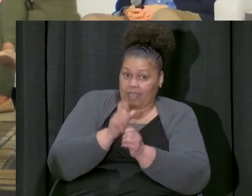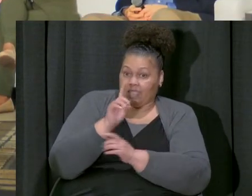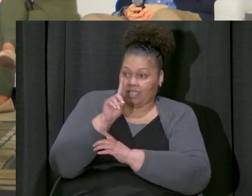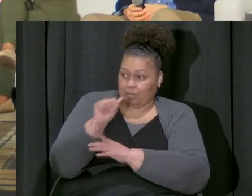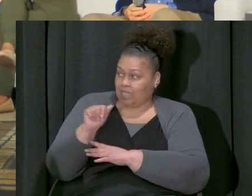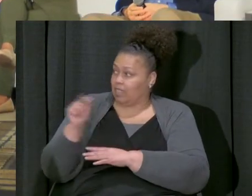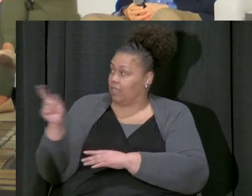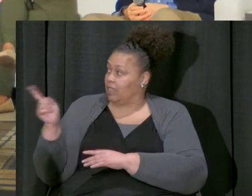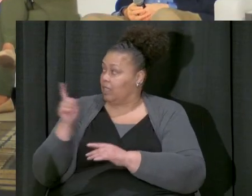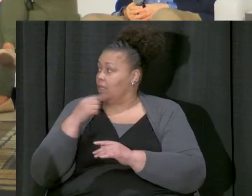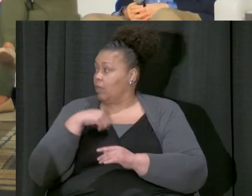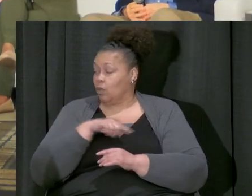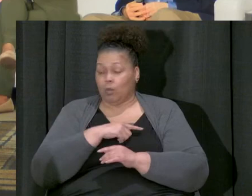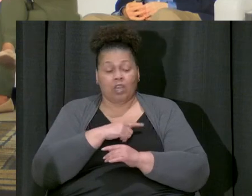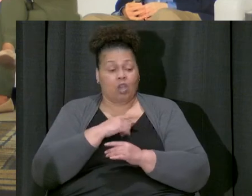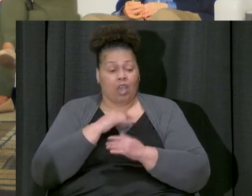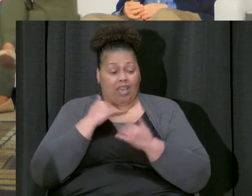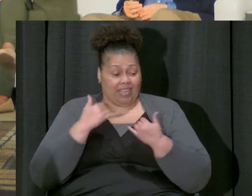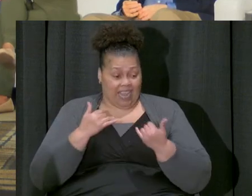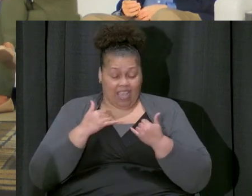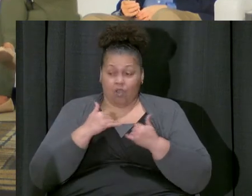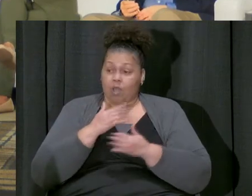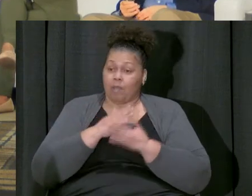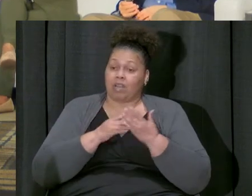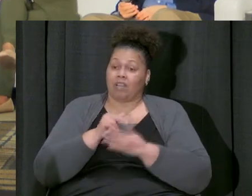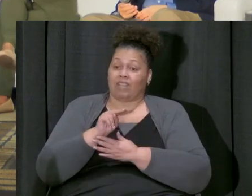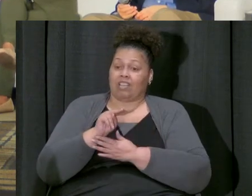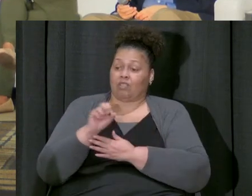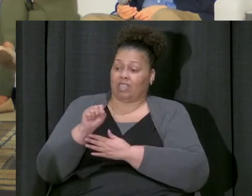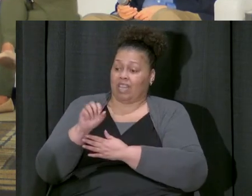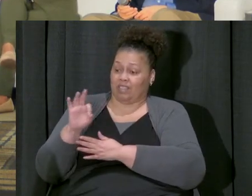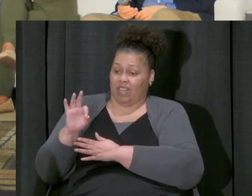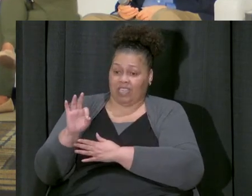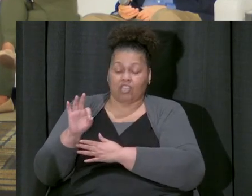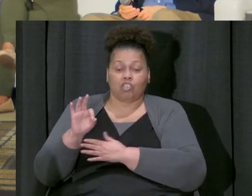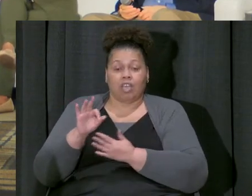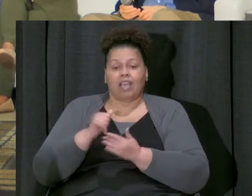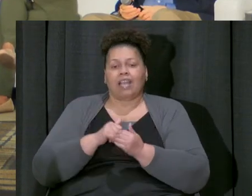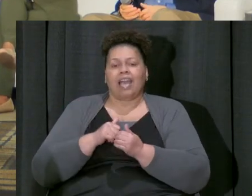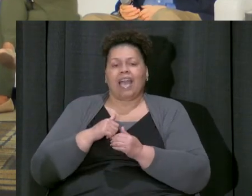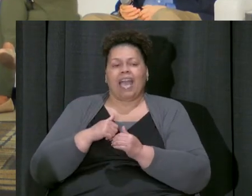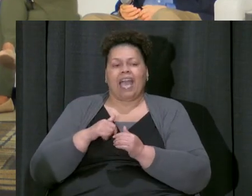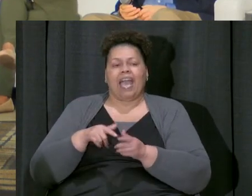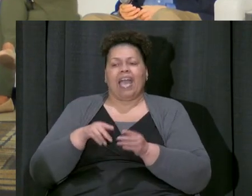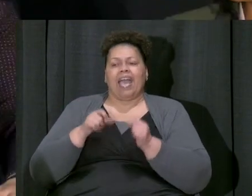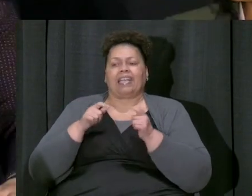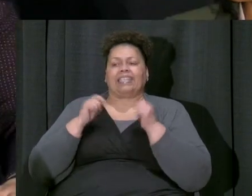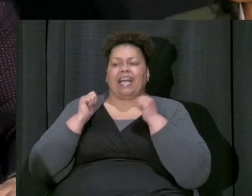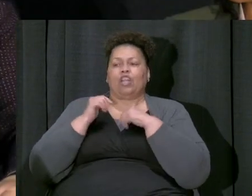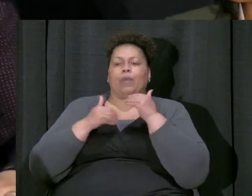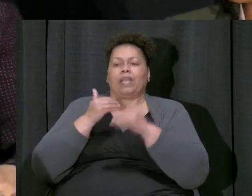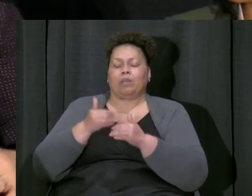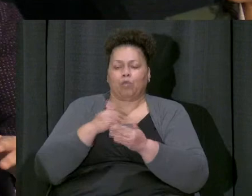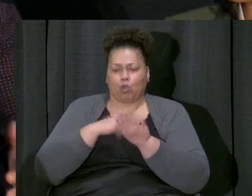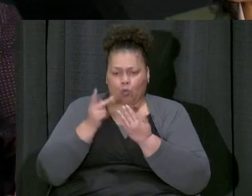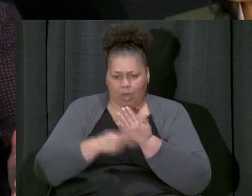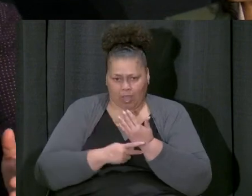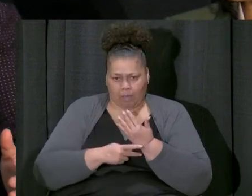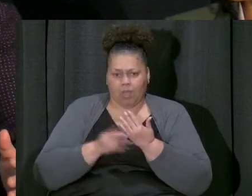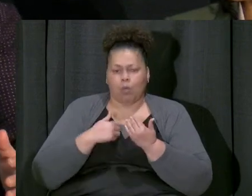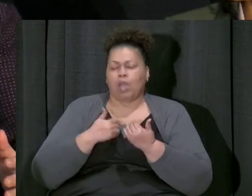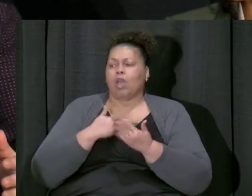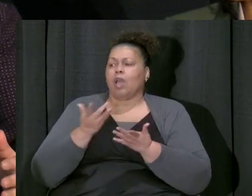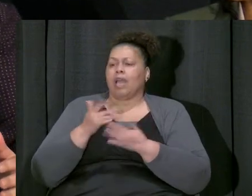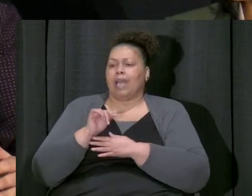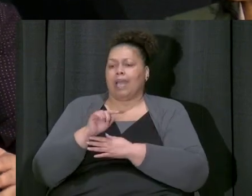are actually right now part of a National Science Foundation accelerator program that is trying to, we're working, XR Access